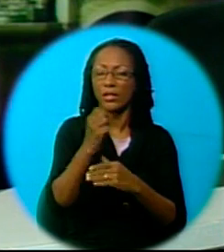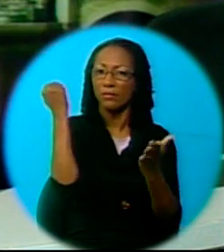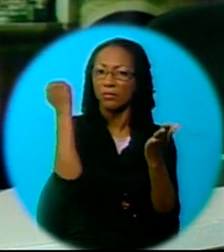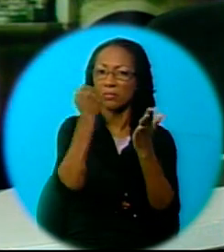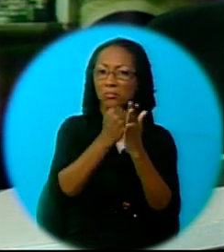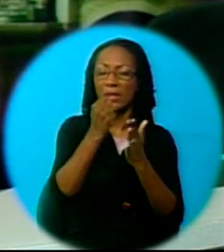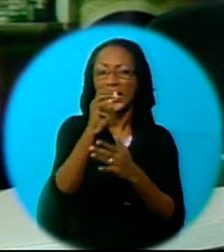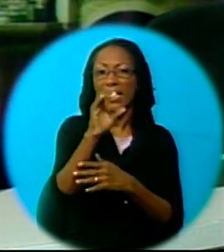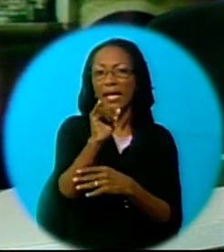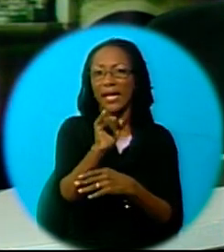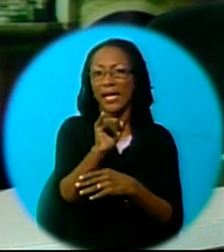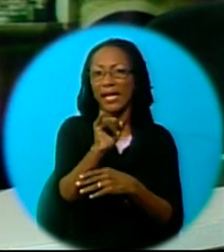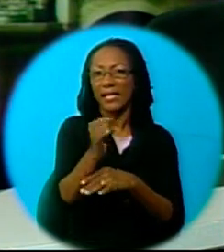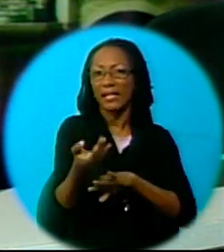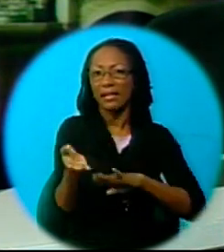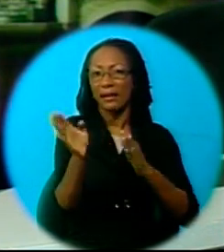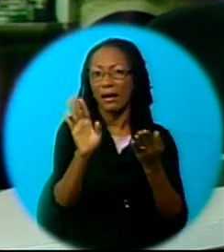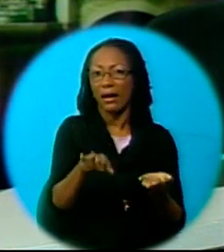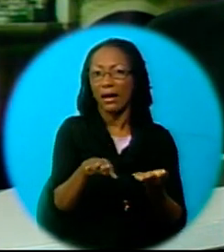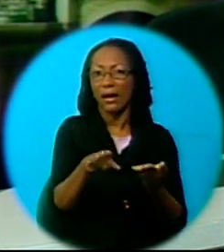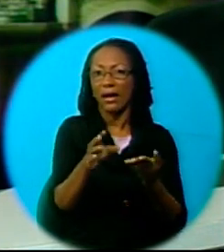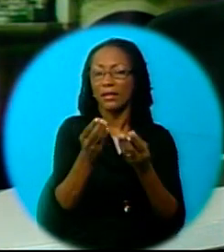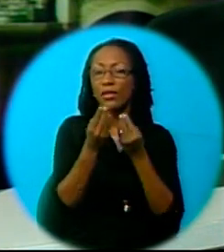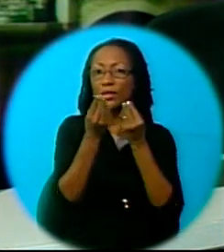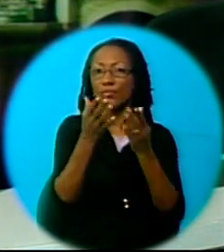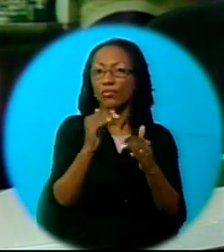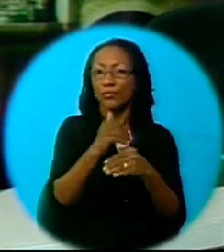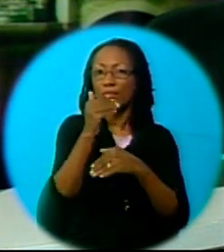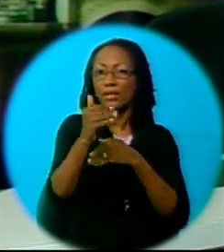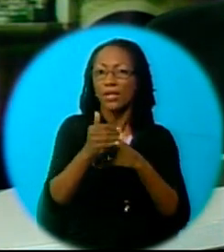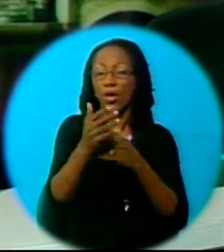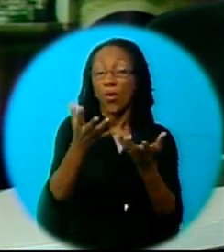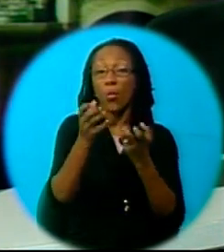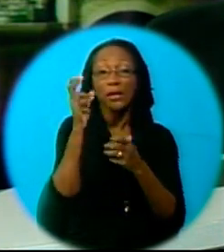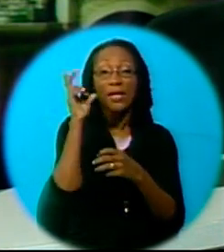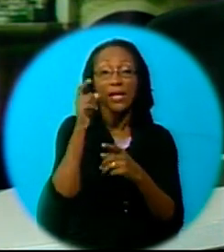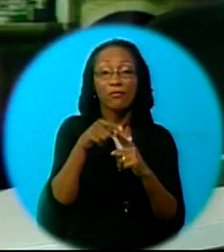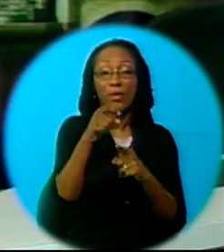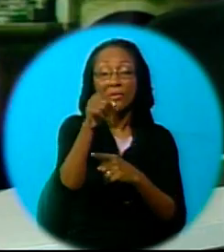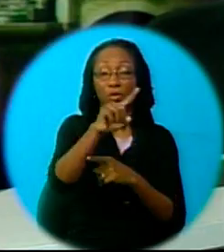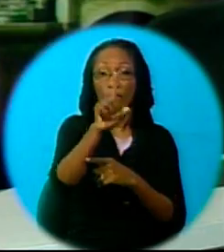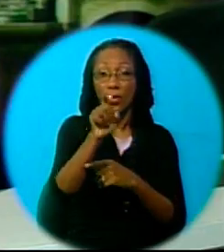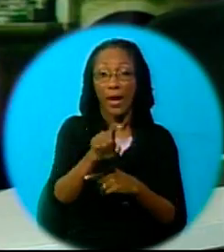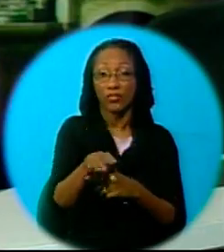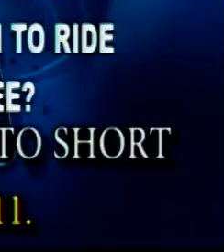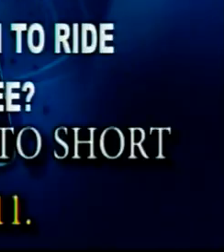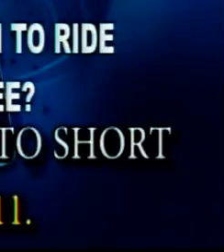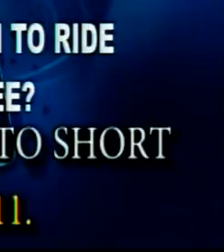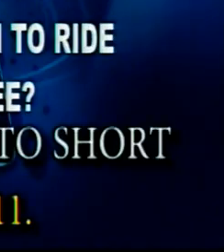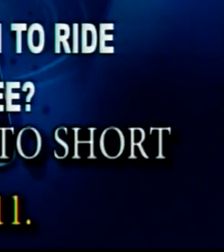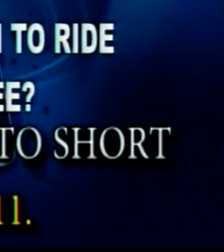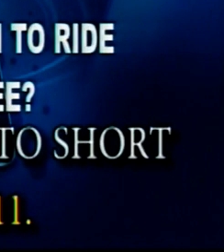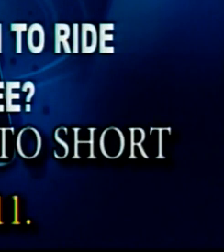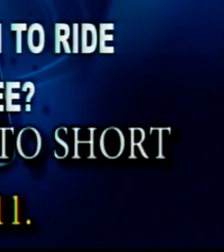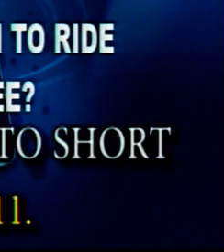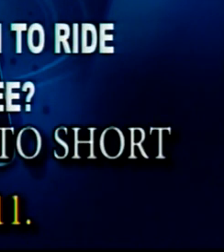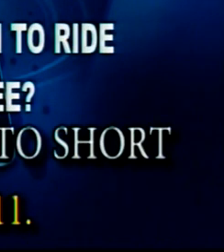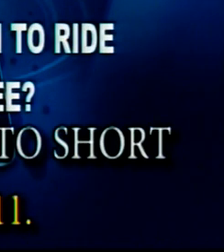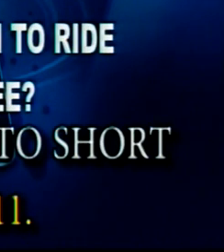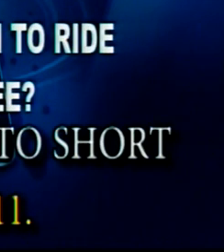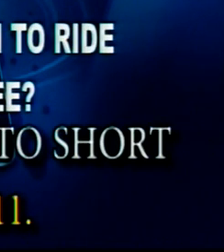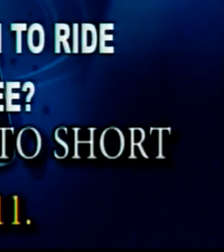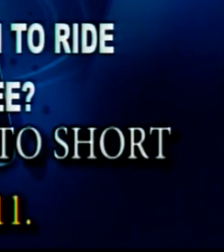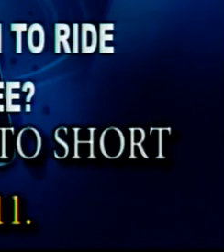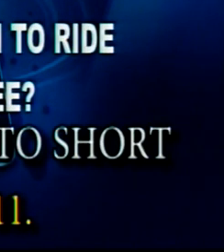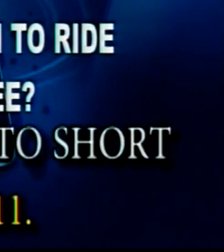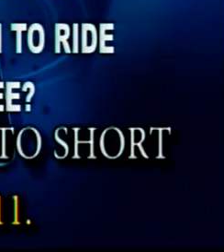Oystons. We'll have more news ahead in just a moment, but first we want to hear from you on the question, do you think there should be a cutoff time for school